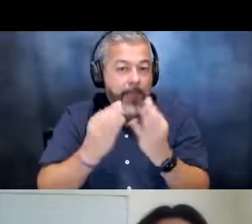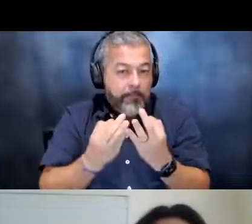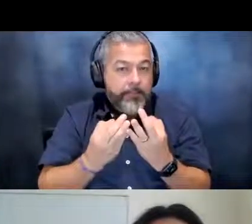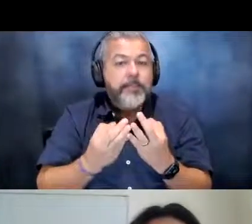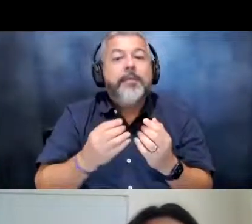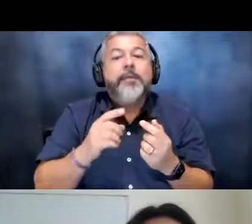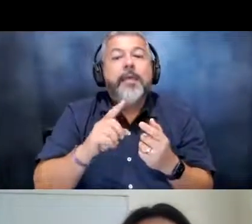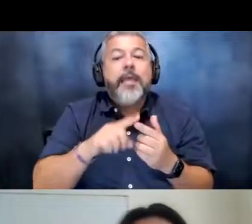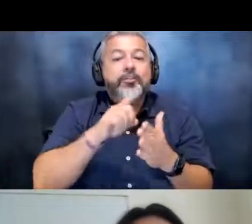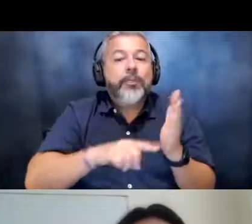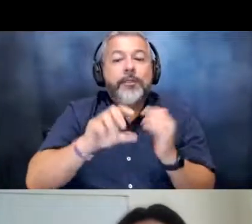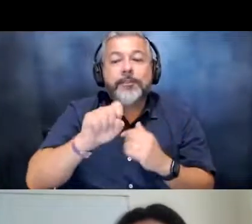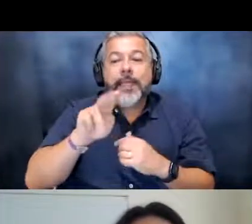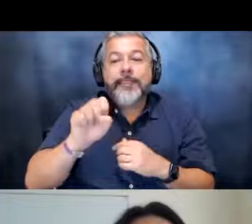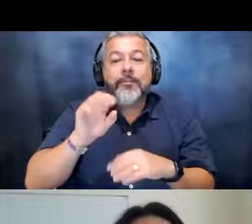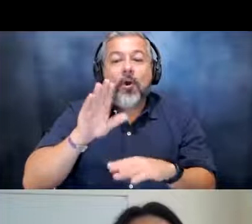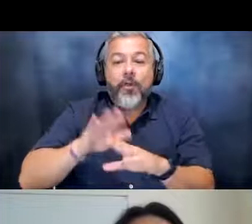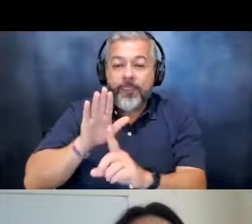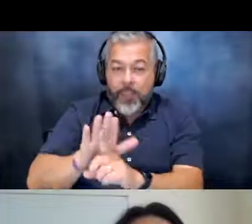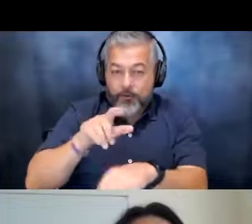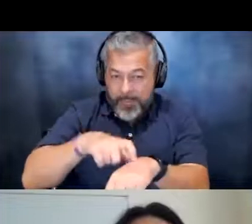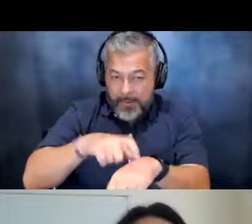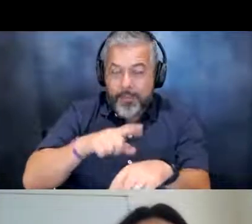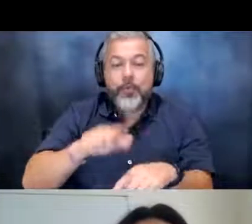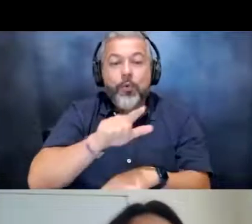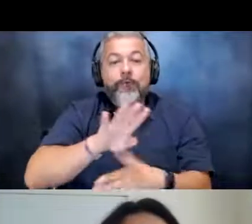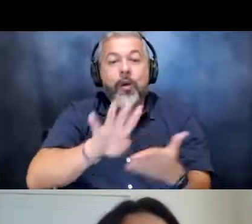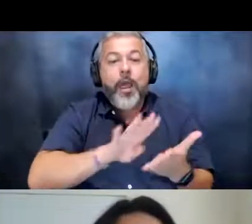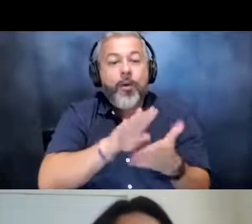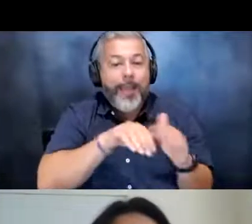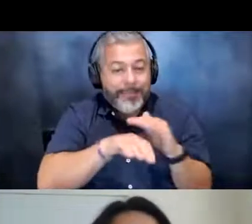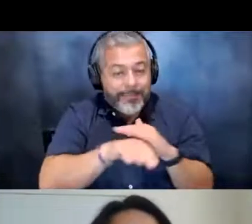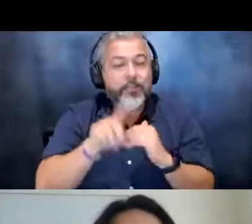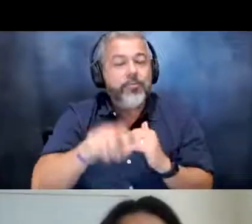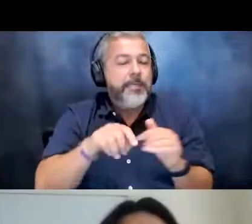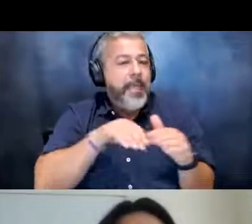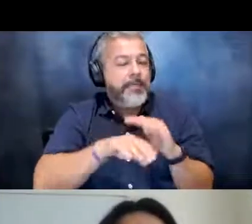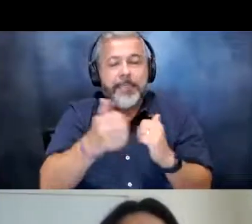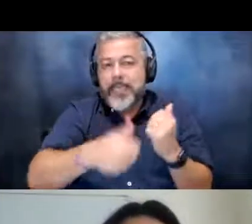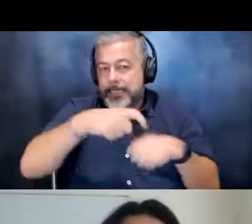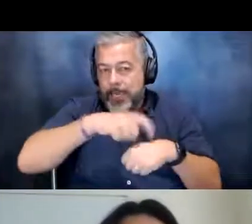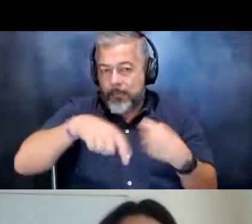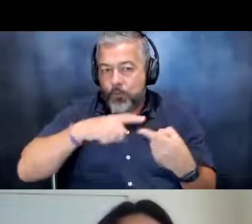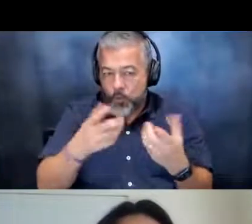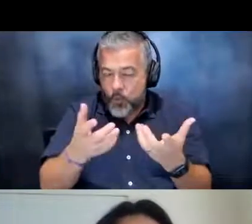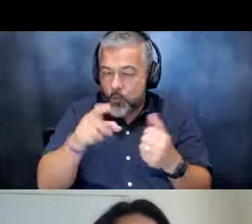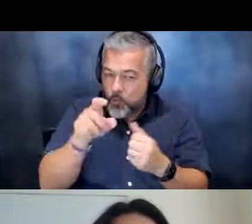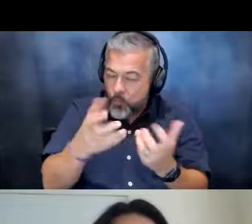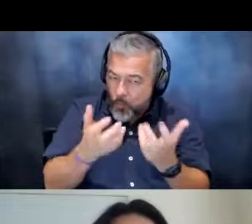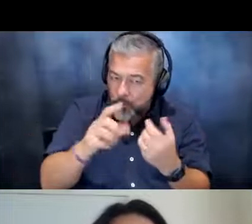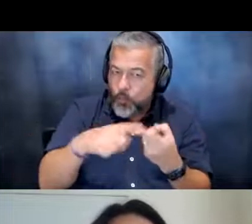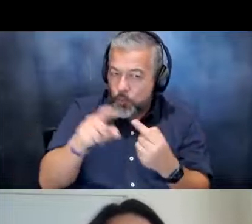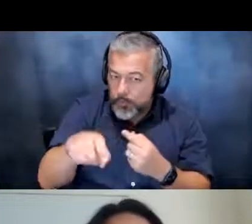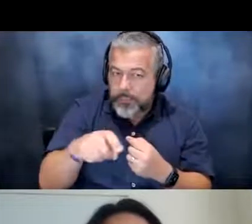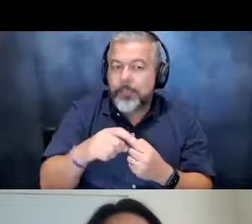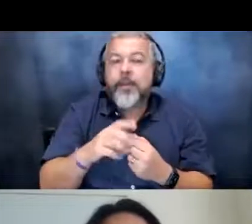time, and also that 24-hour access. You need to be able to access it whenever you need to, when your schedule fits,